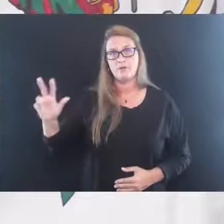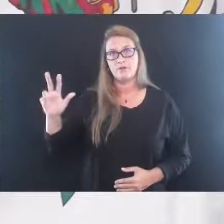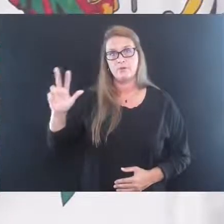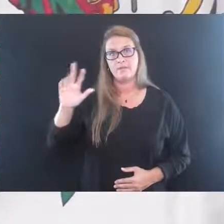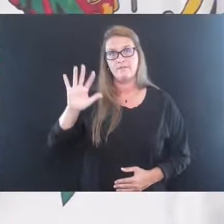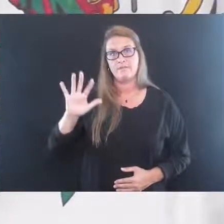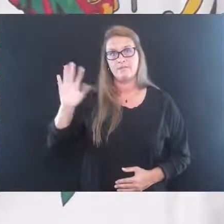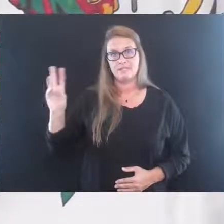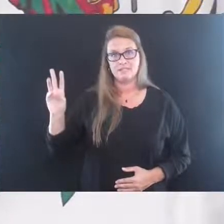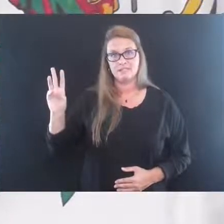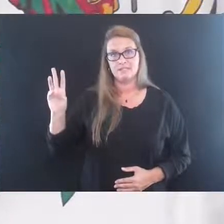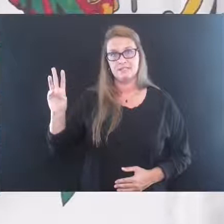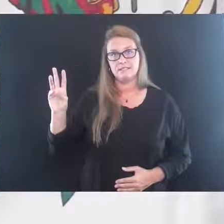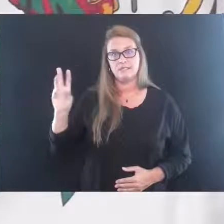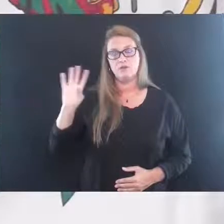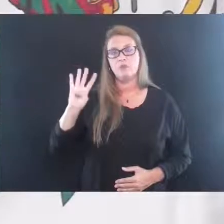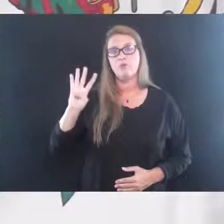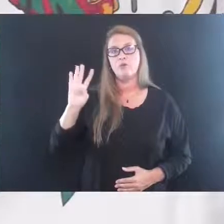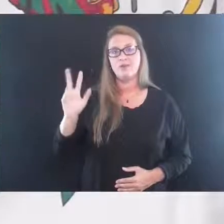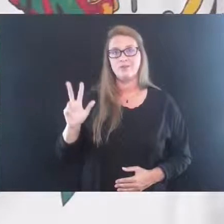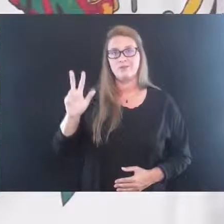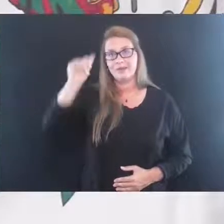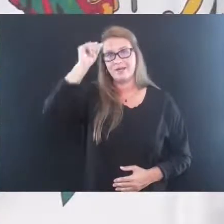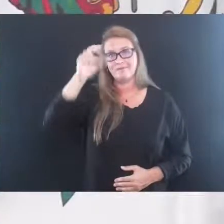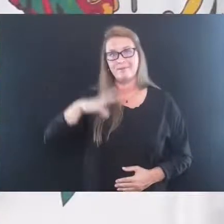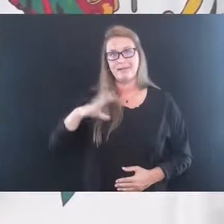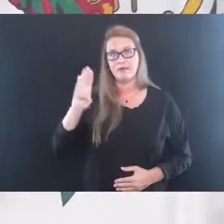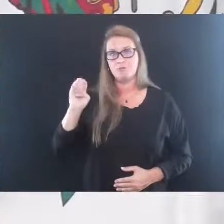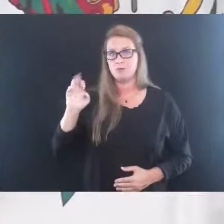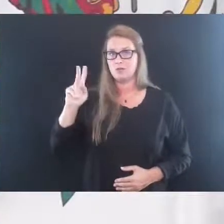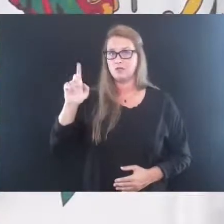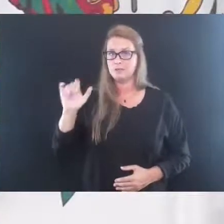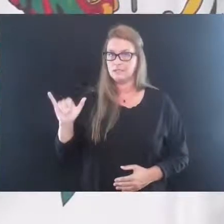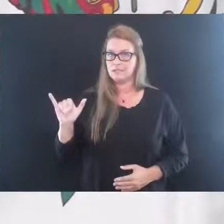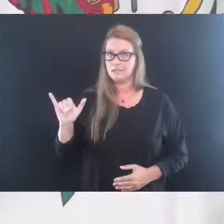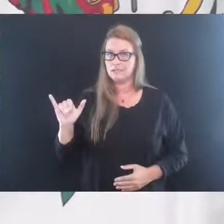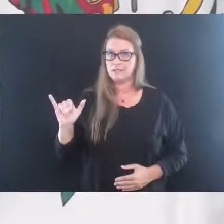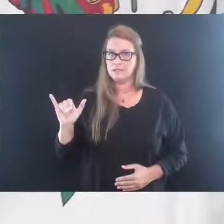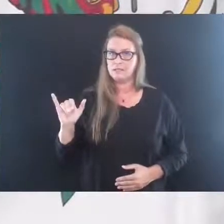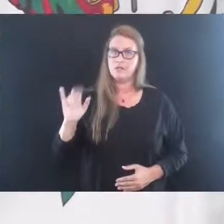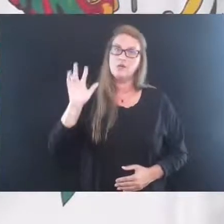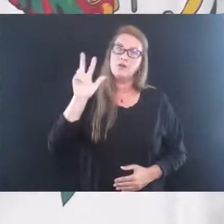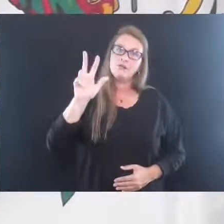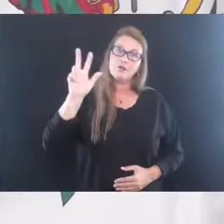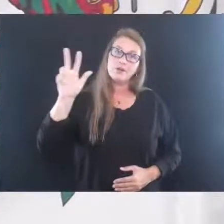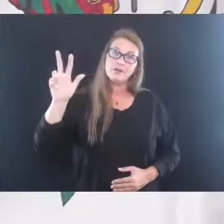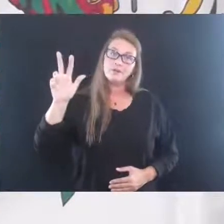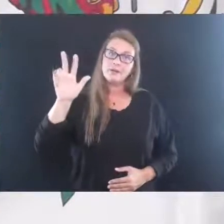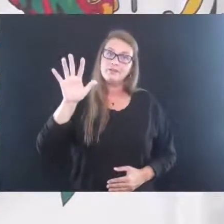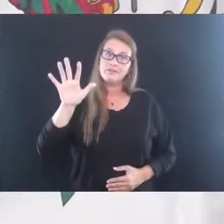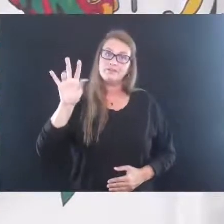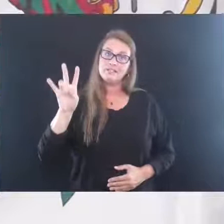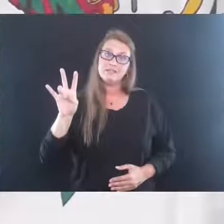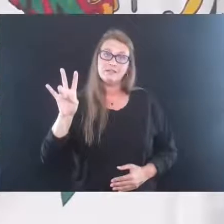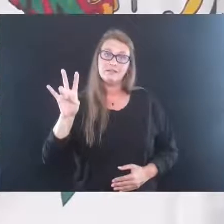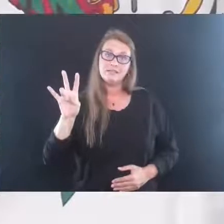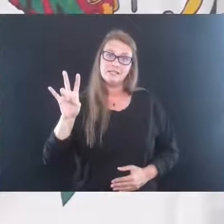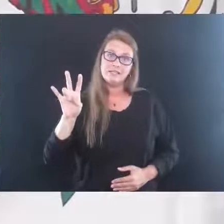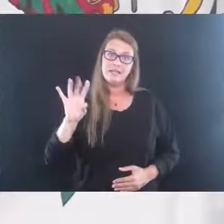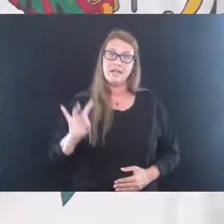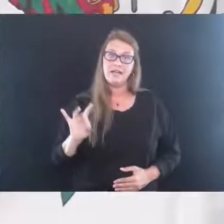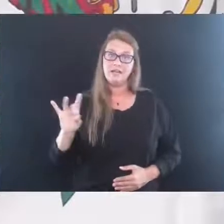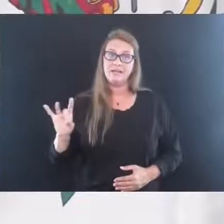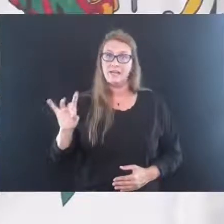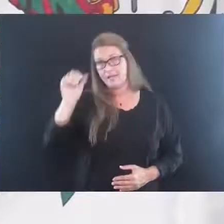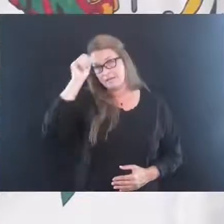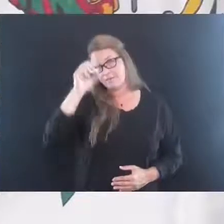3,356th death, a 43-year-old male from Berkeley County. The 3,357th death, an